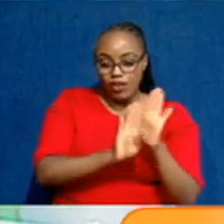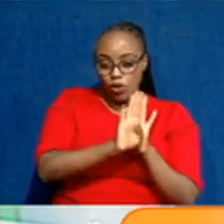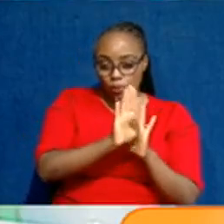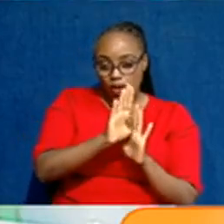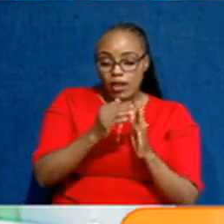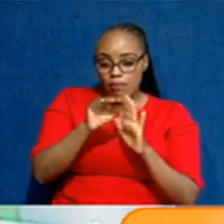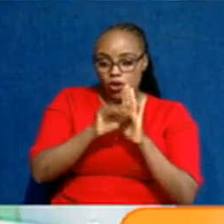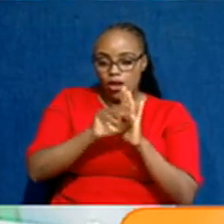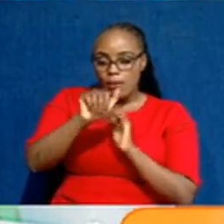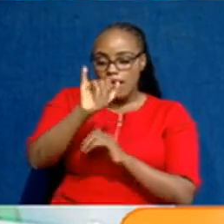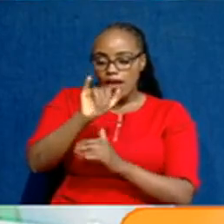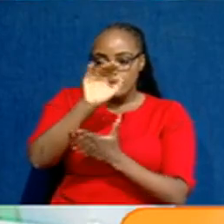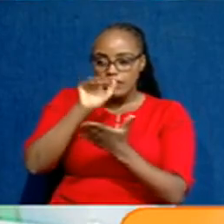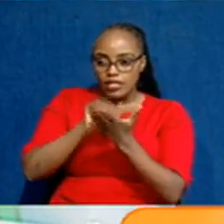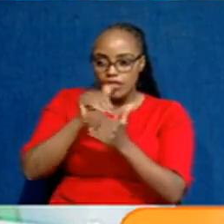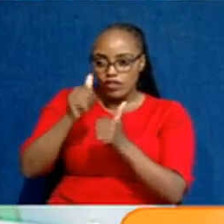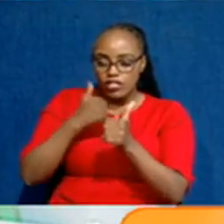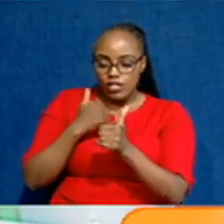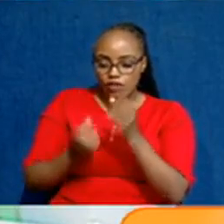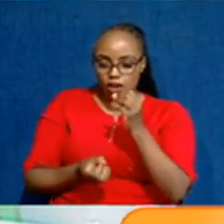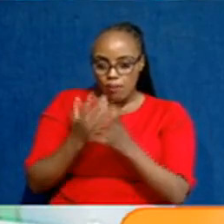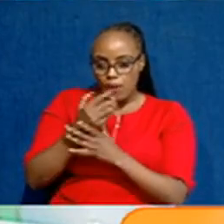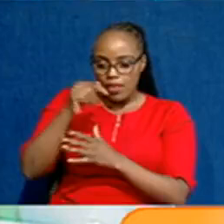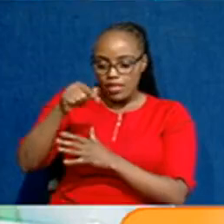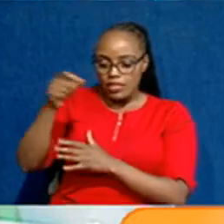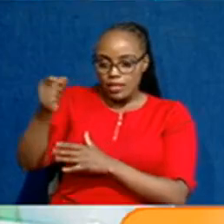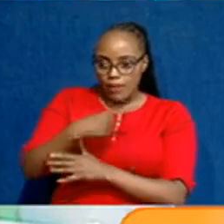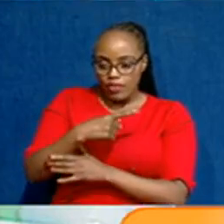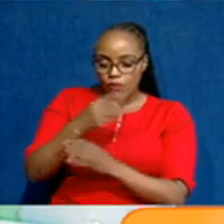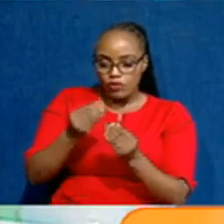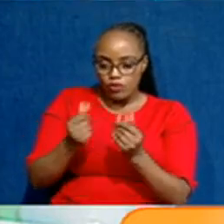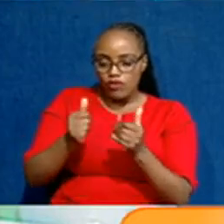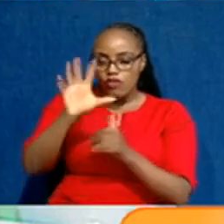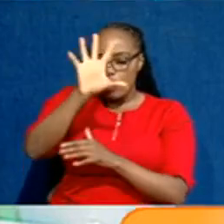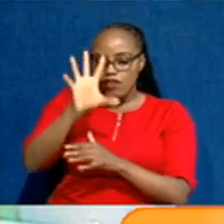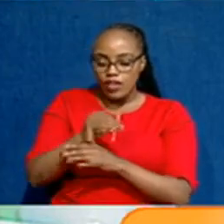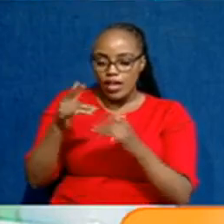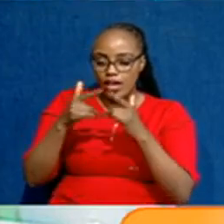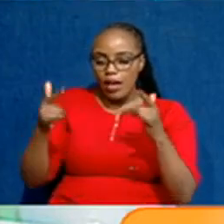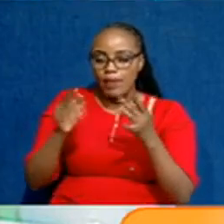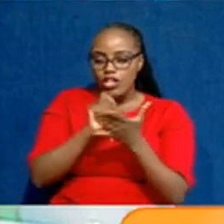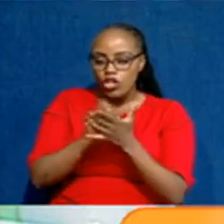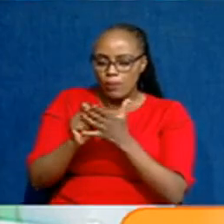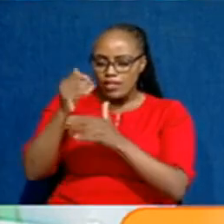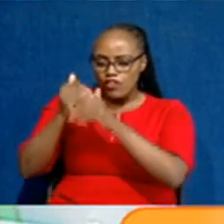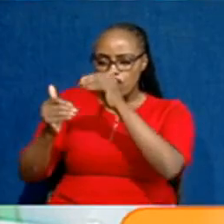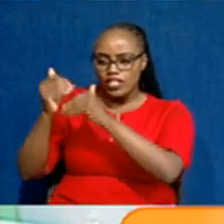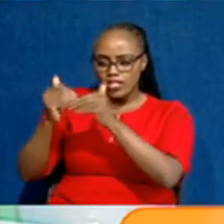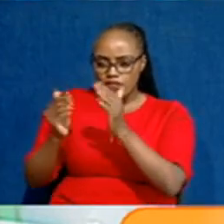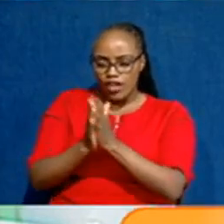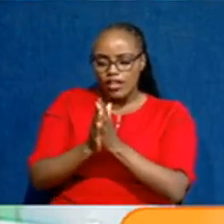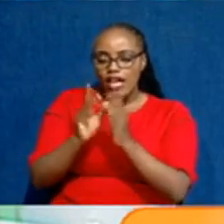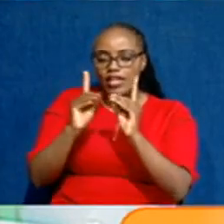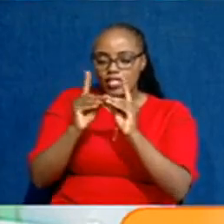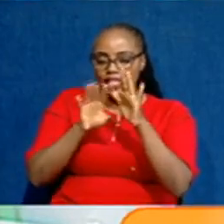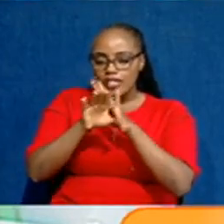The AI hub, to be inaugurated in Rome this month, will address Africa's critical gaps in computing infrastructure, data access